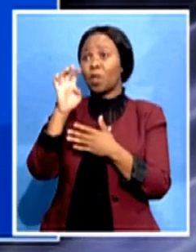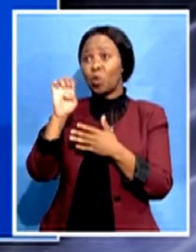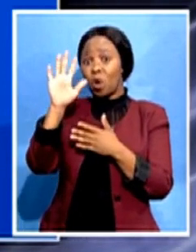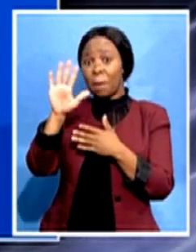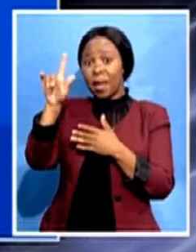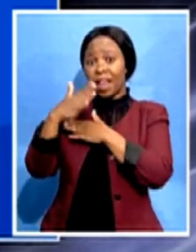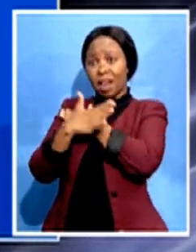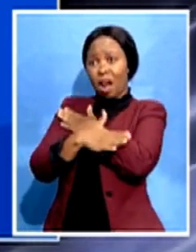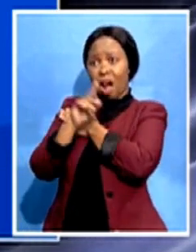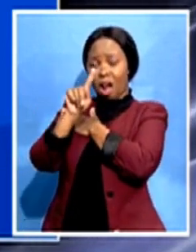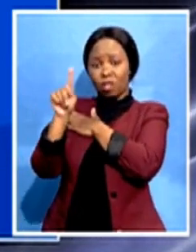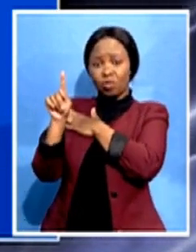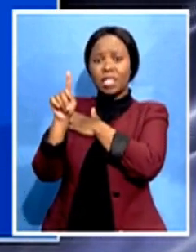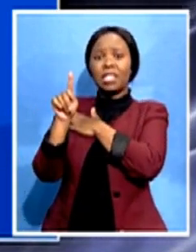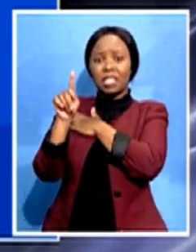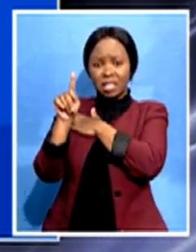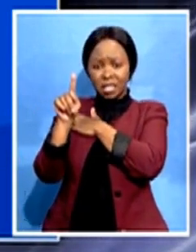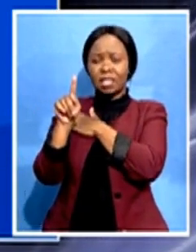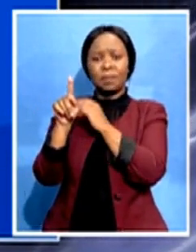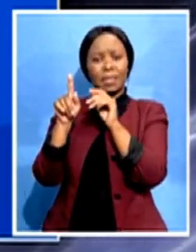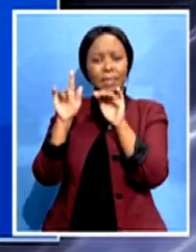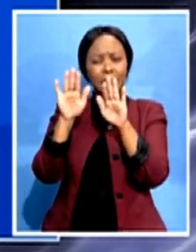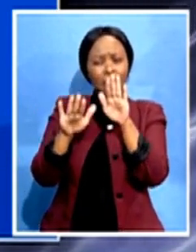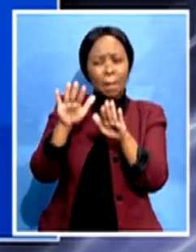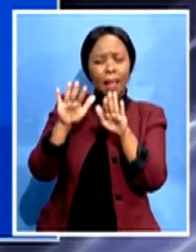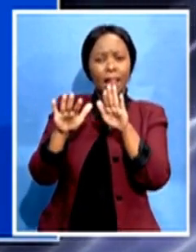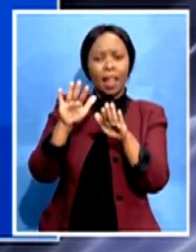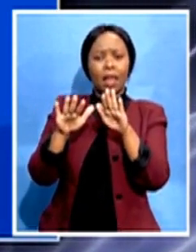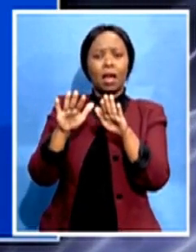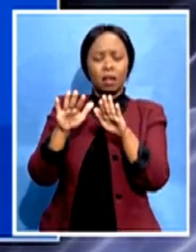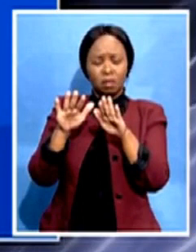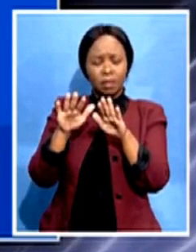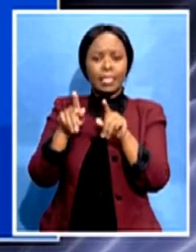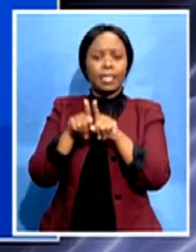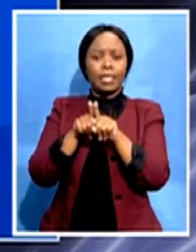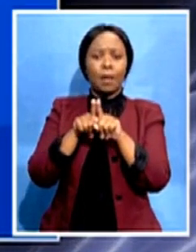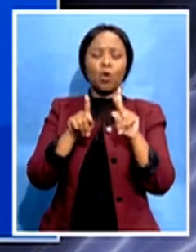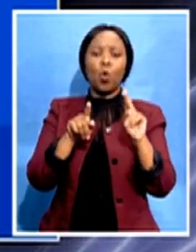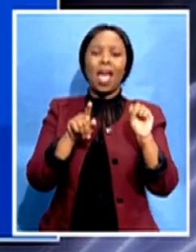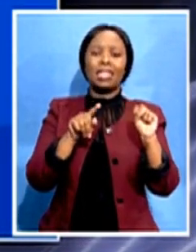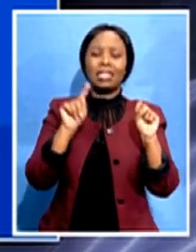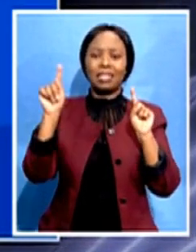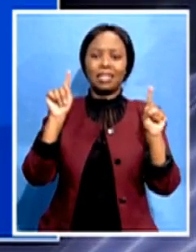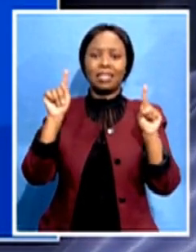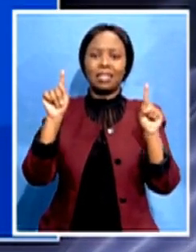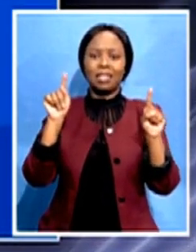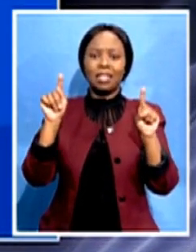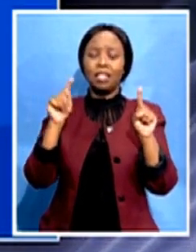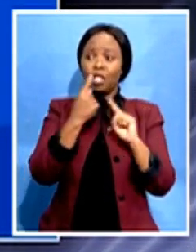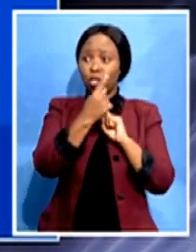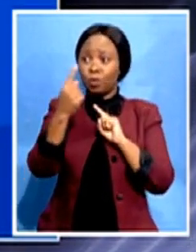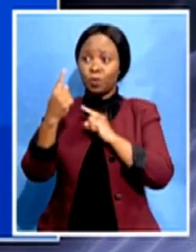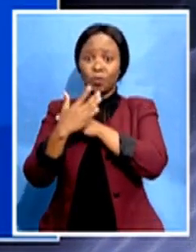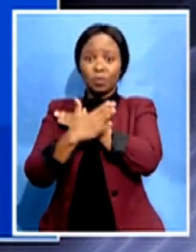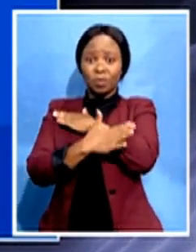similar trends in surges during the pandemic as the United States. Each of these countries has had nadirs like we are having now,